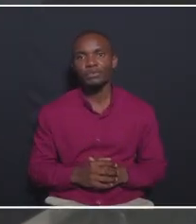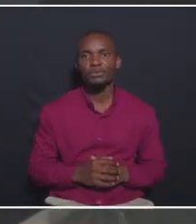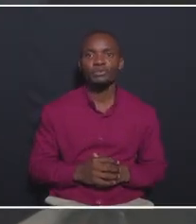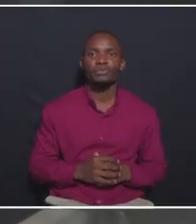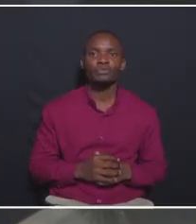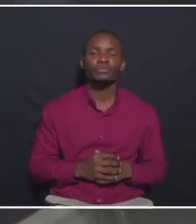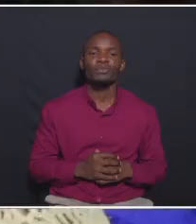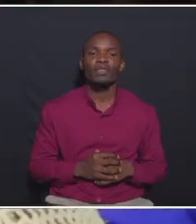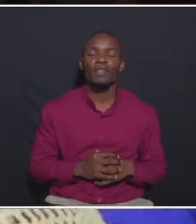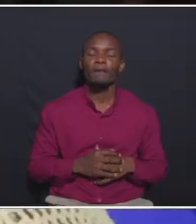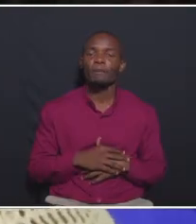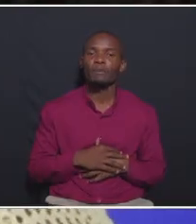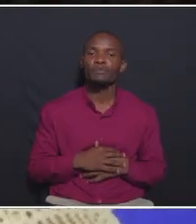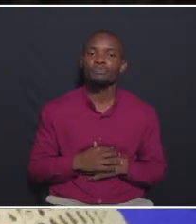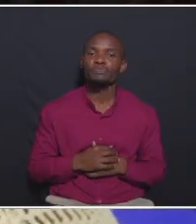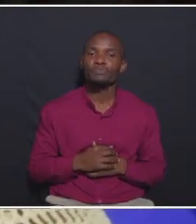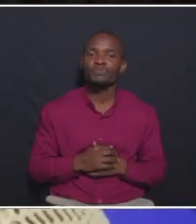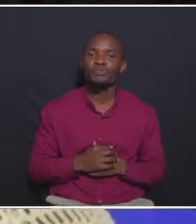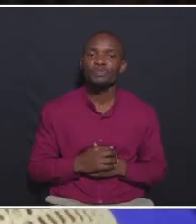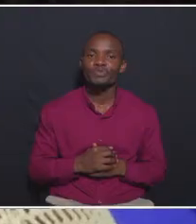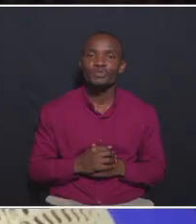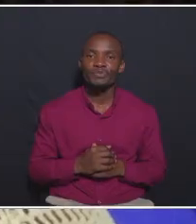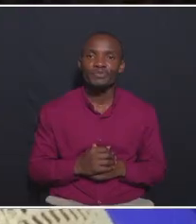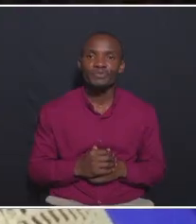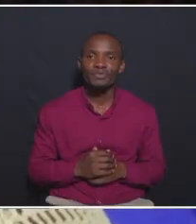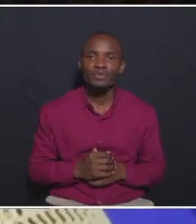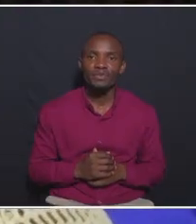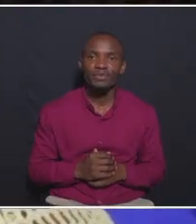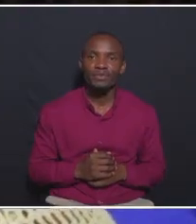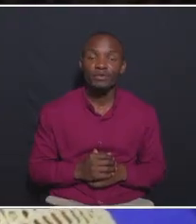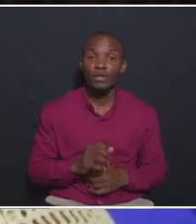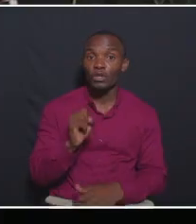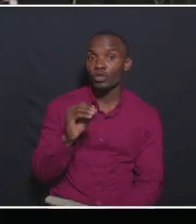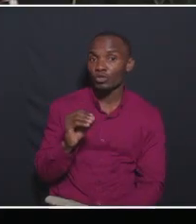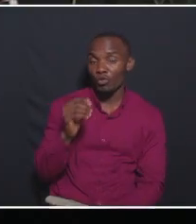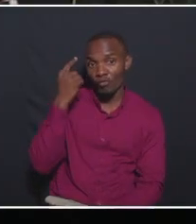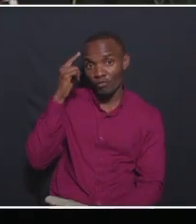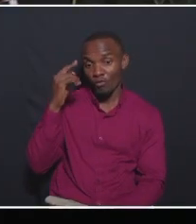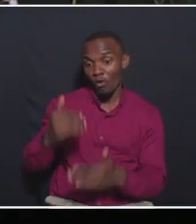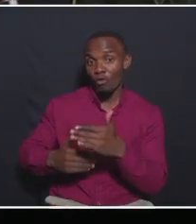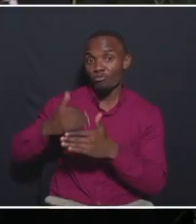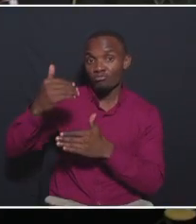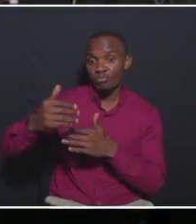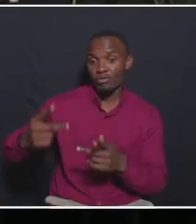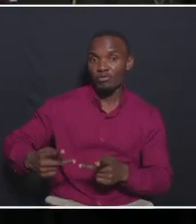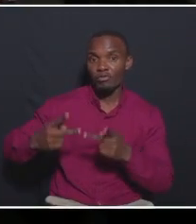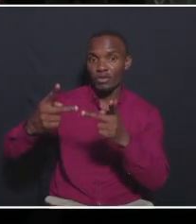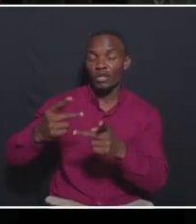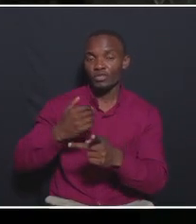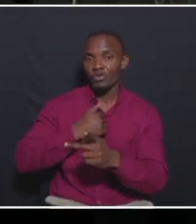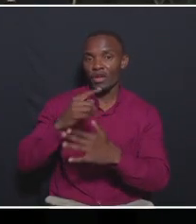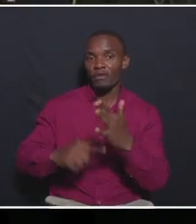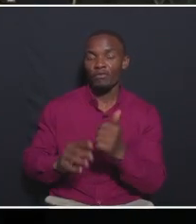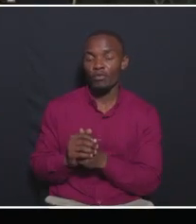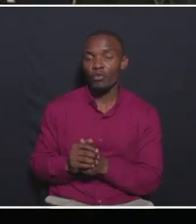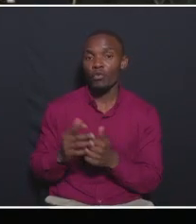say it. So I think for post-production, it starts with a post-production supervisor.